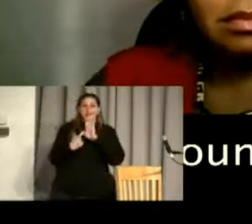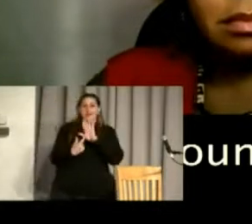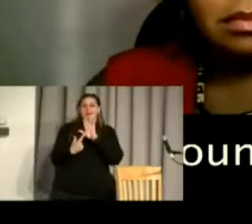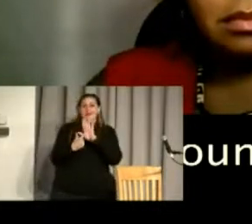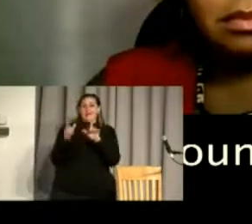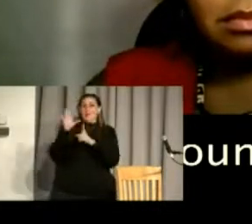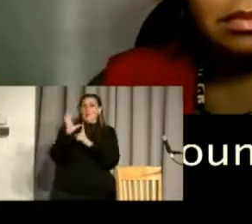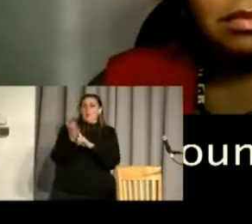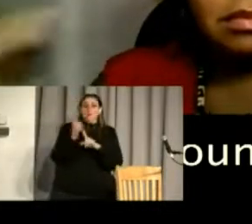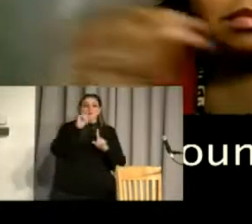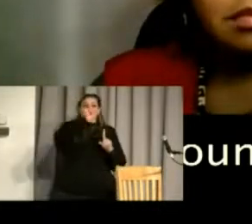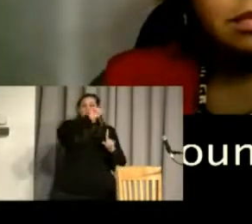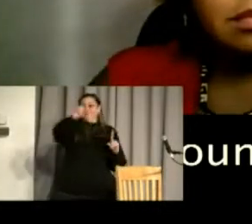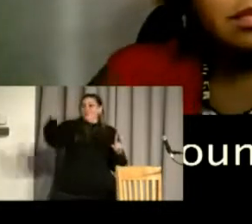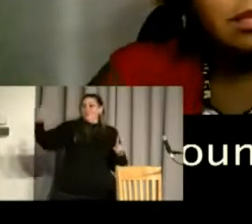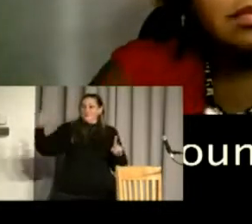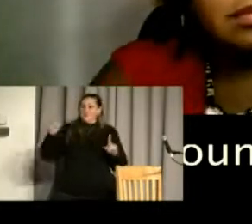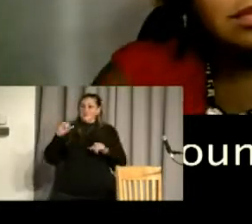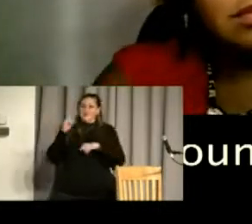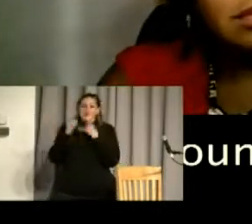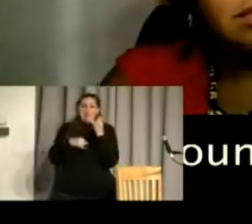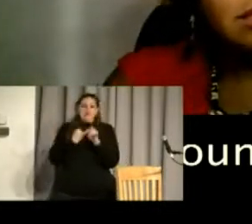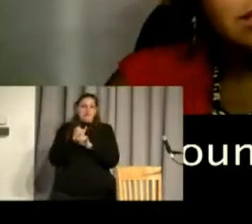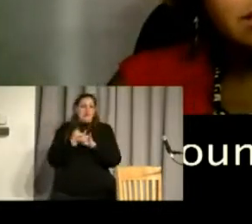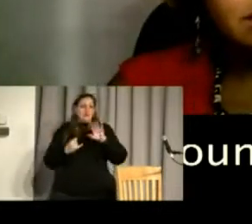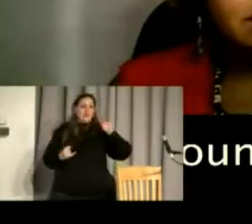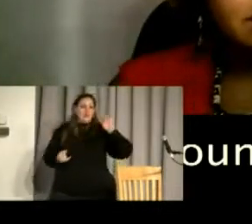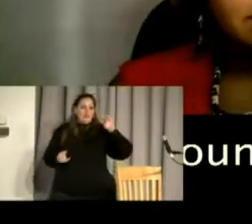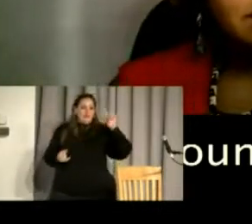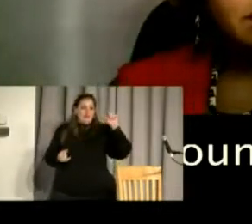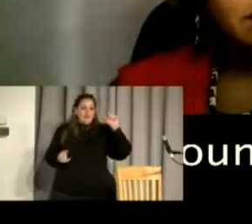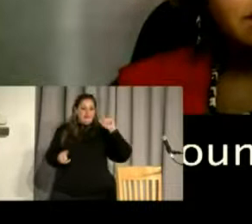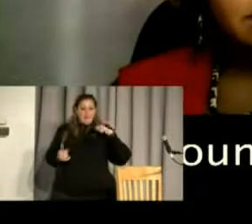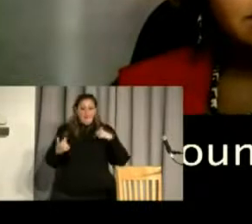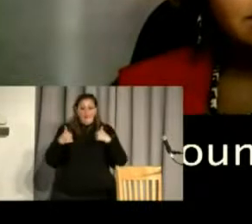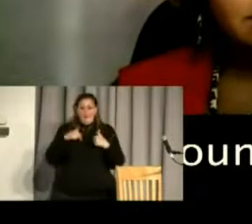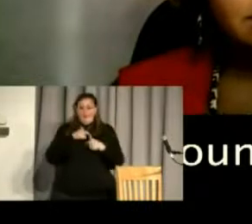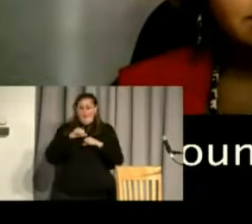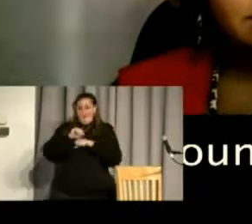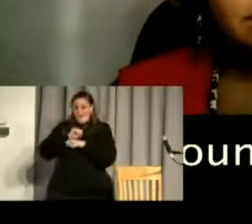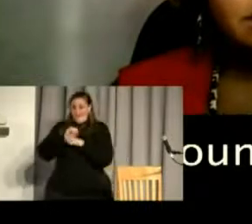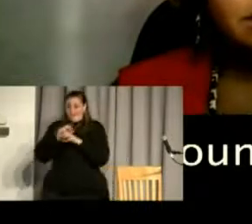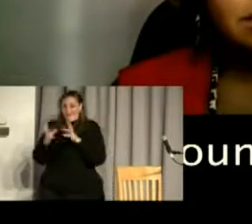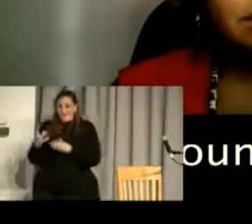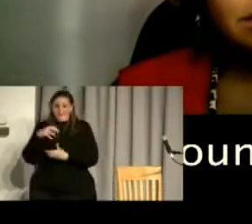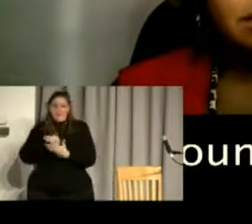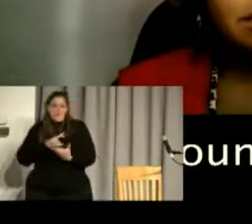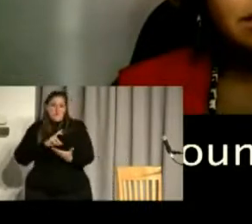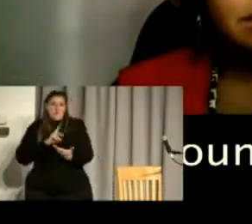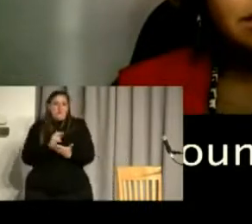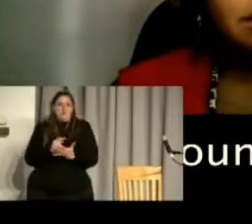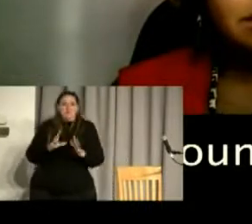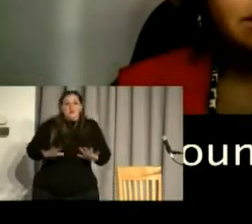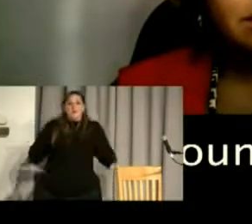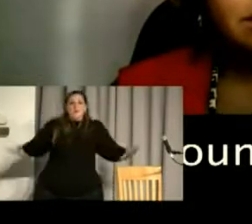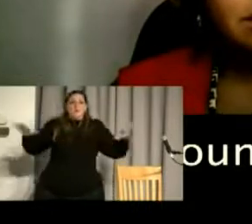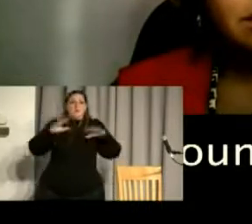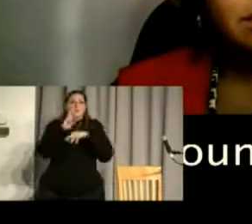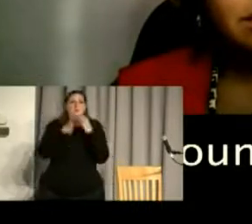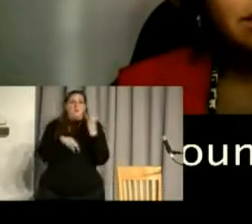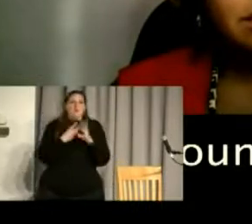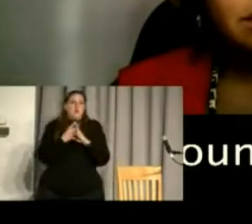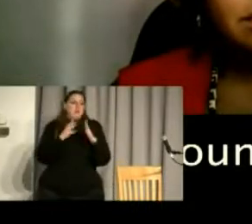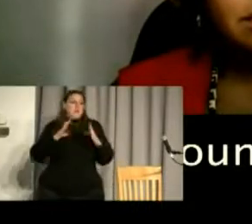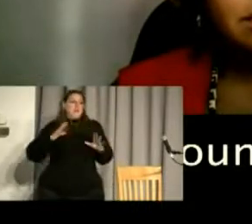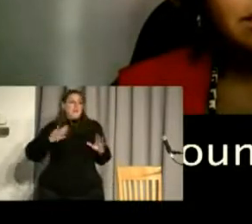cultural institutions and in international media. In addition, our work is included as testimony around the world in citizens'